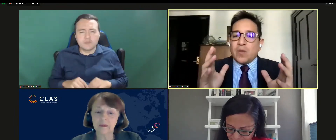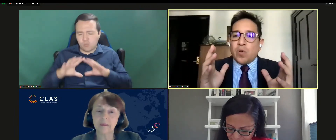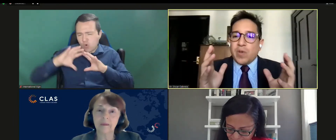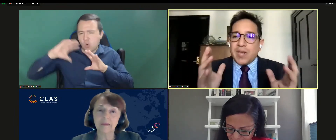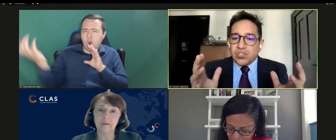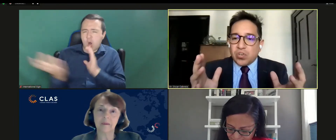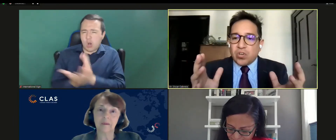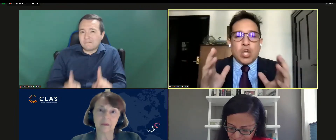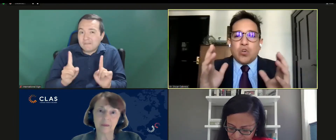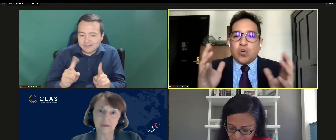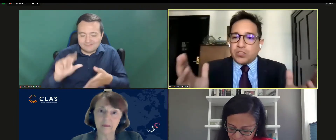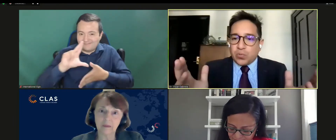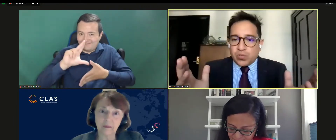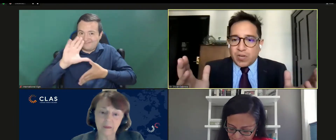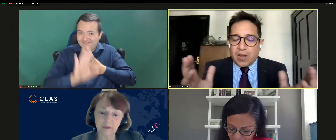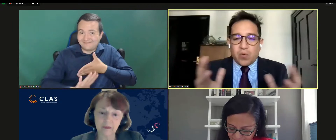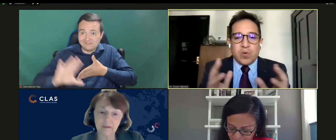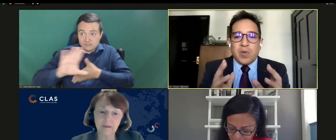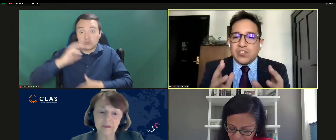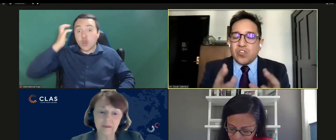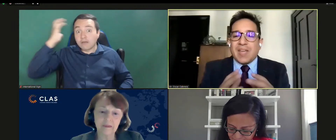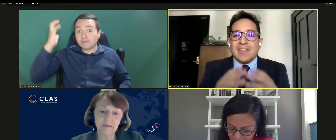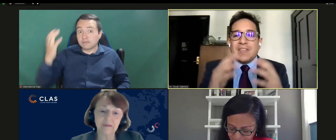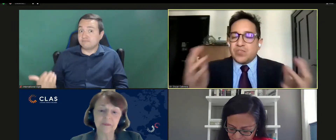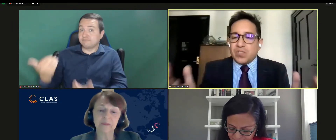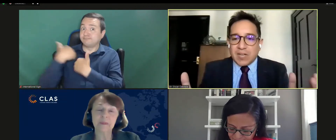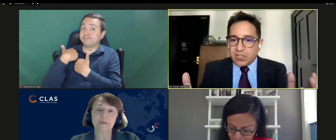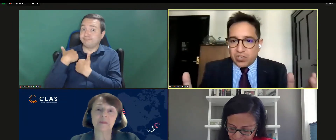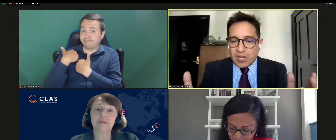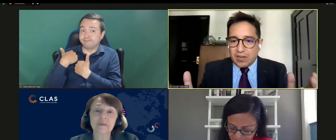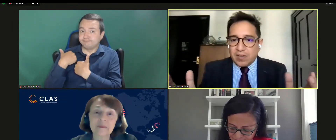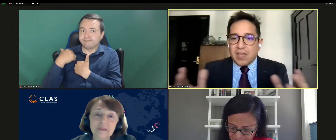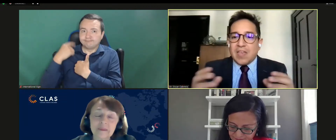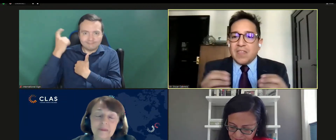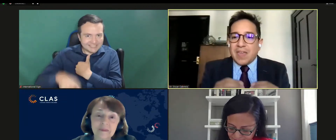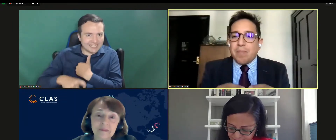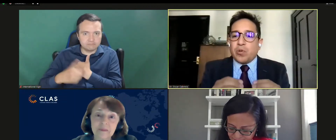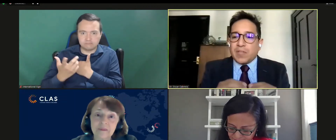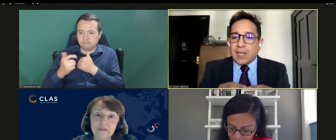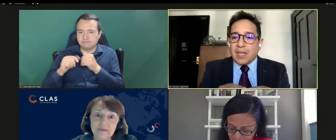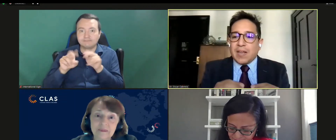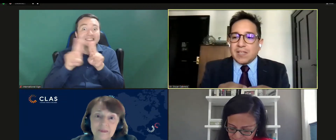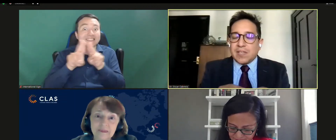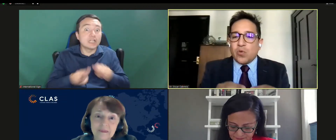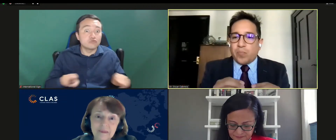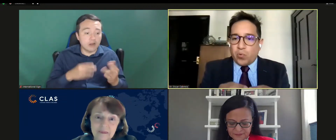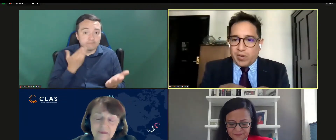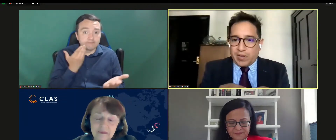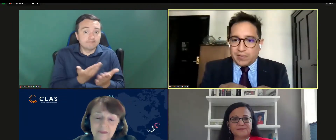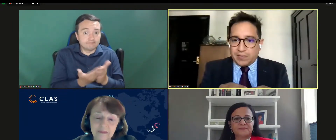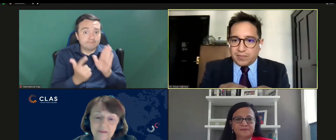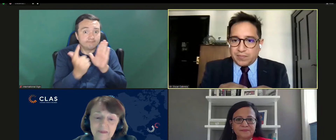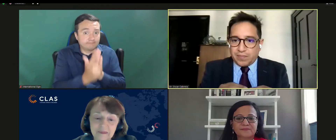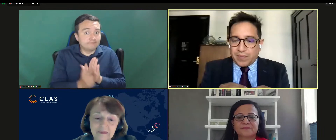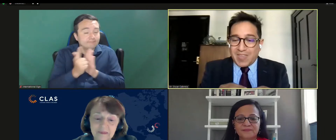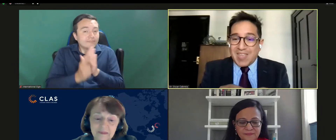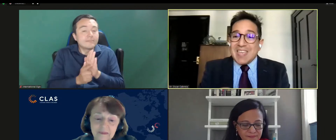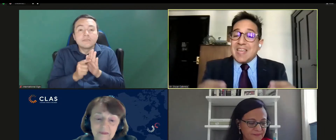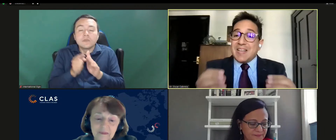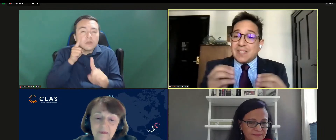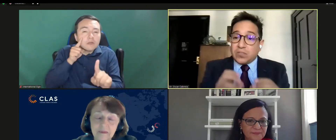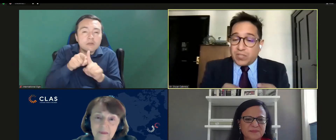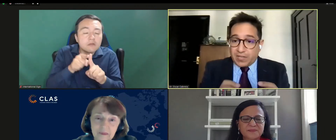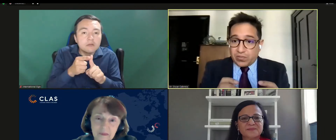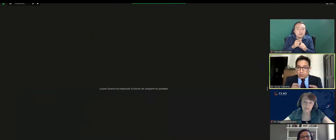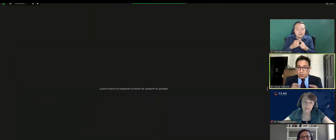has a legal aspect to it, can make it liable, because the government has a constitutional obligation and international law to protect